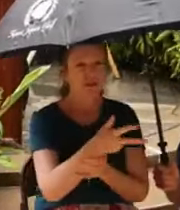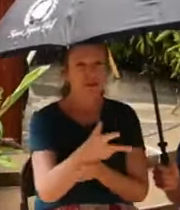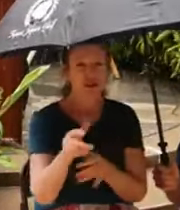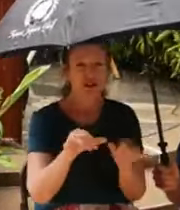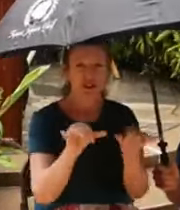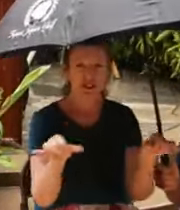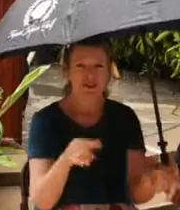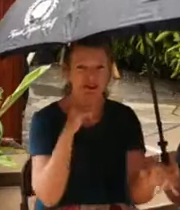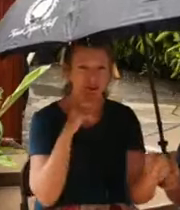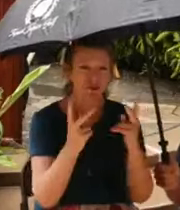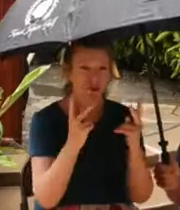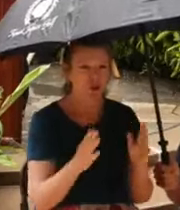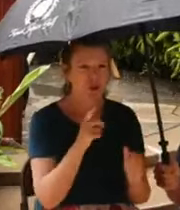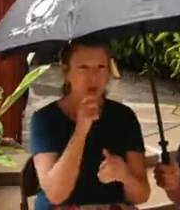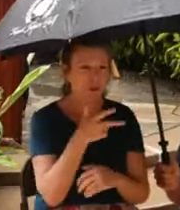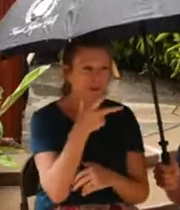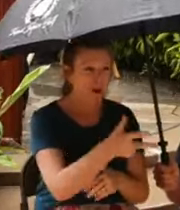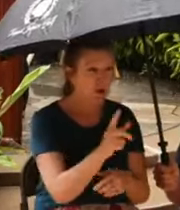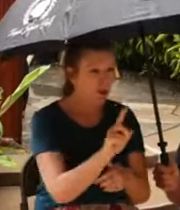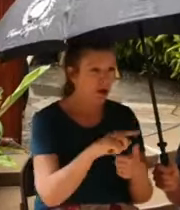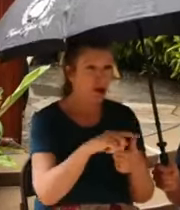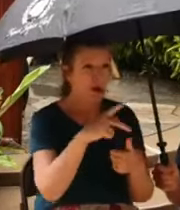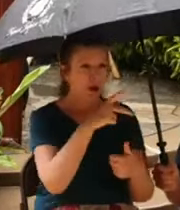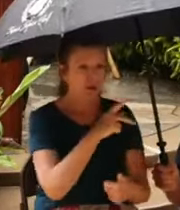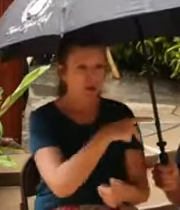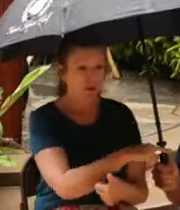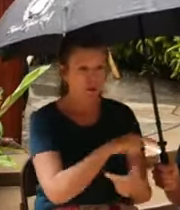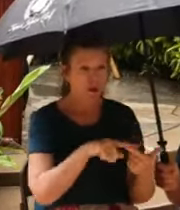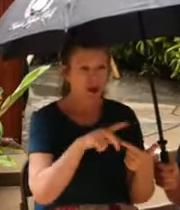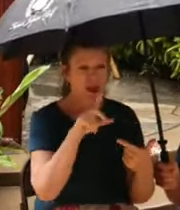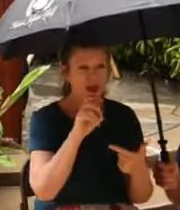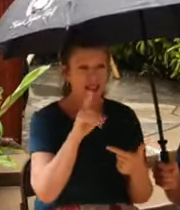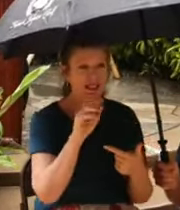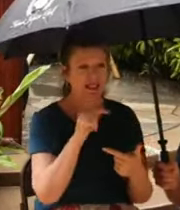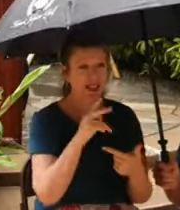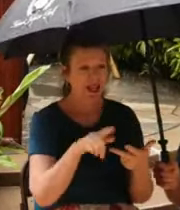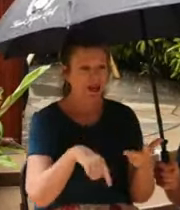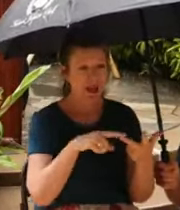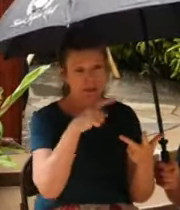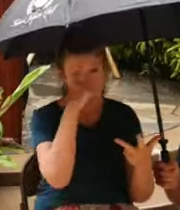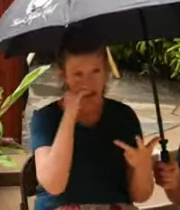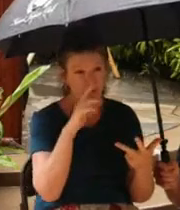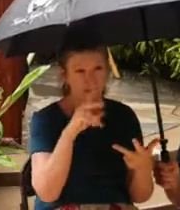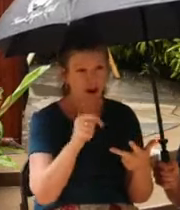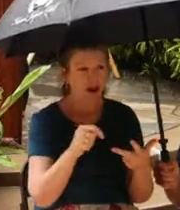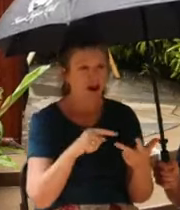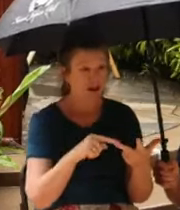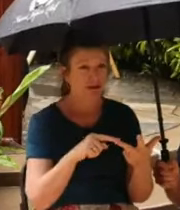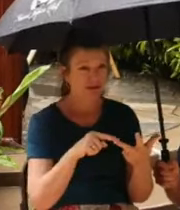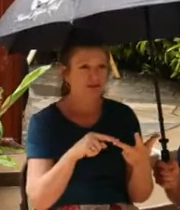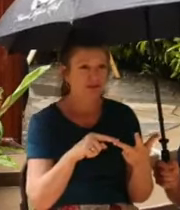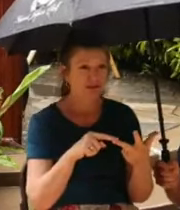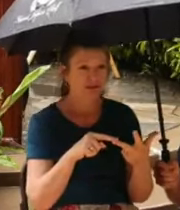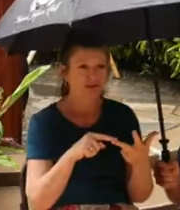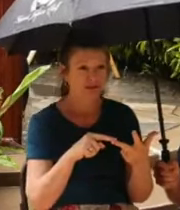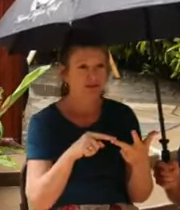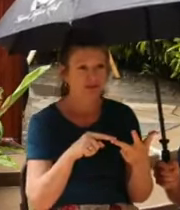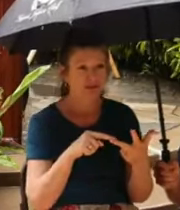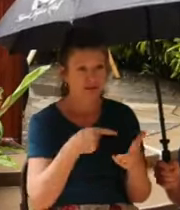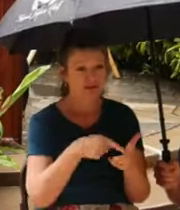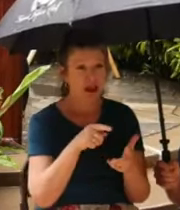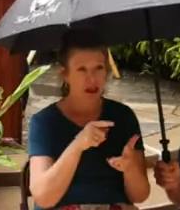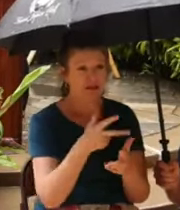for visitors who park at Poipu, Lindy, or Black Pod Beach Parks. We thank our